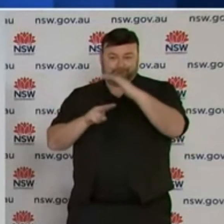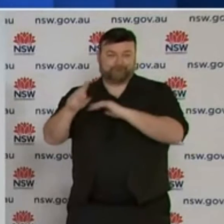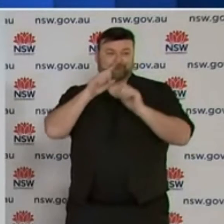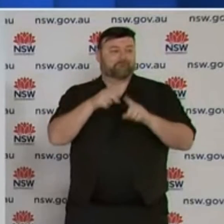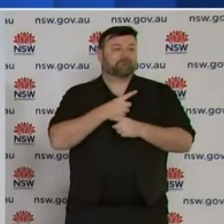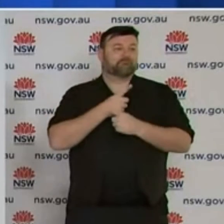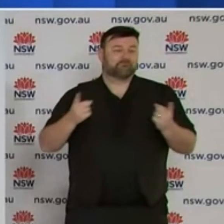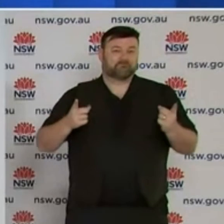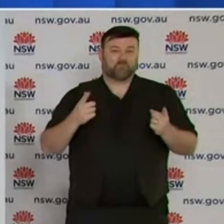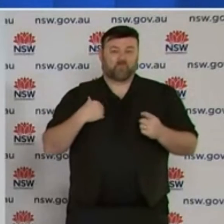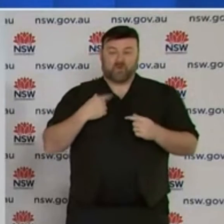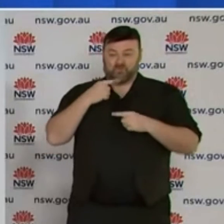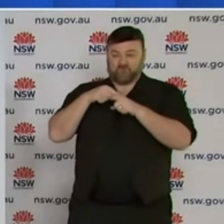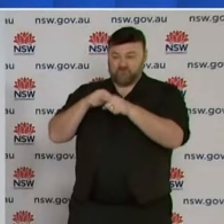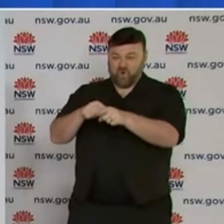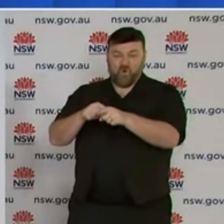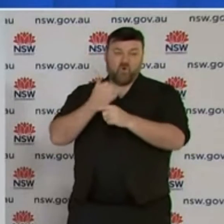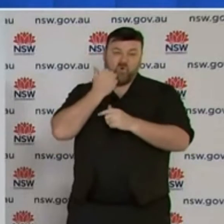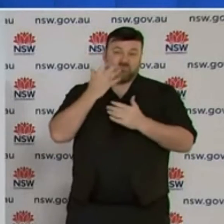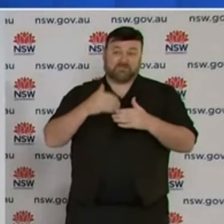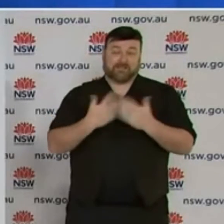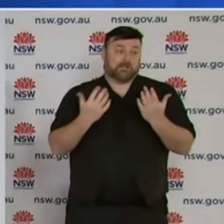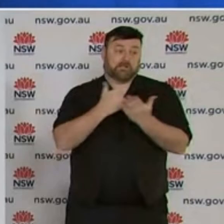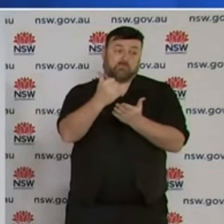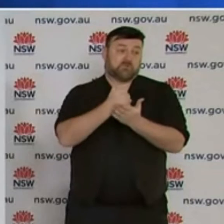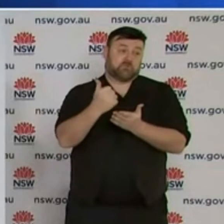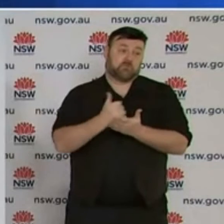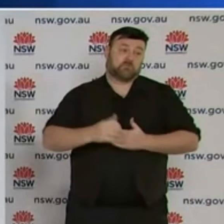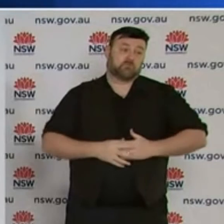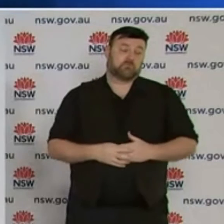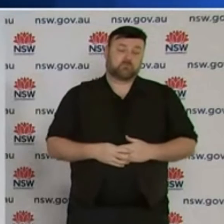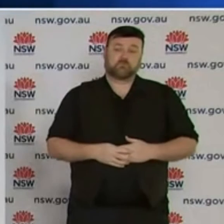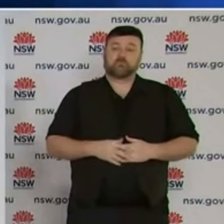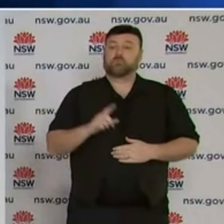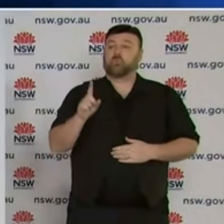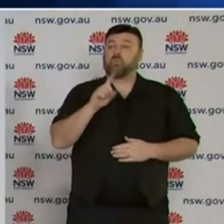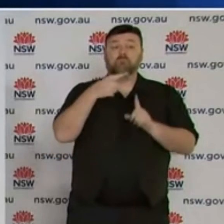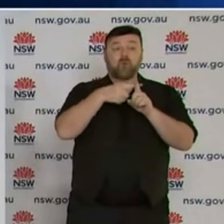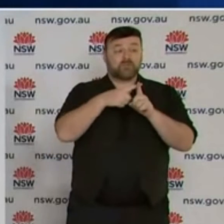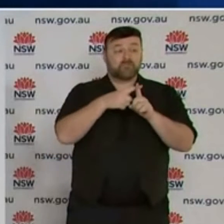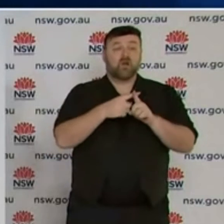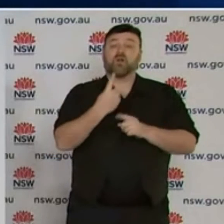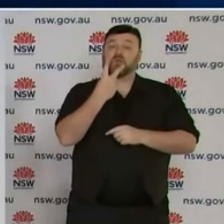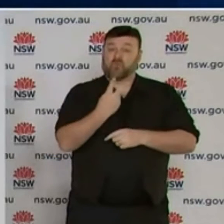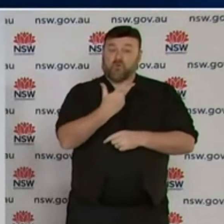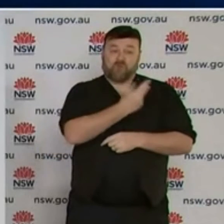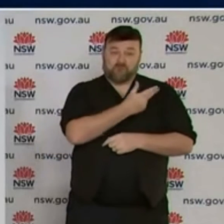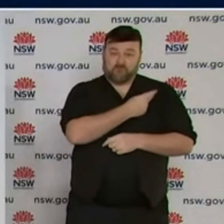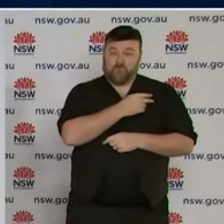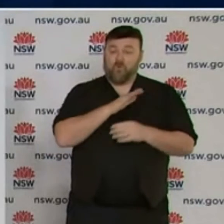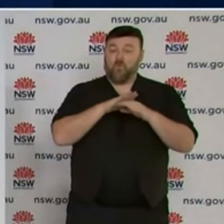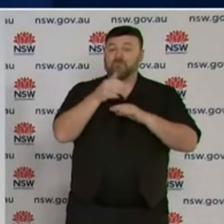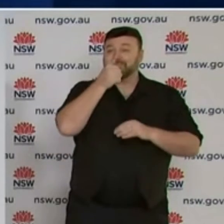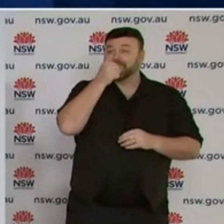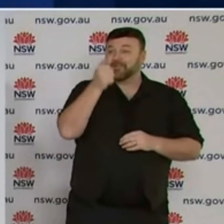we'll just have to wait closer to that time. But the good news is that if you are fully vaccinated, 16 years and over, you will be able to enjoy